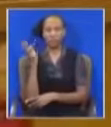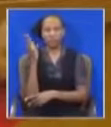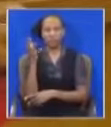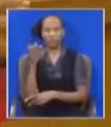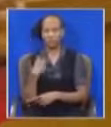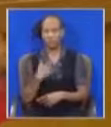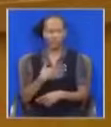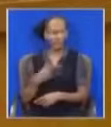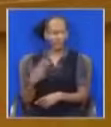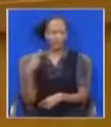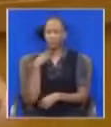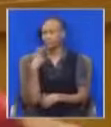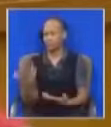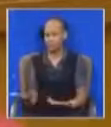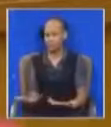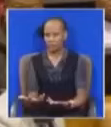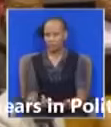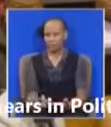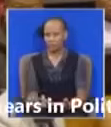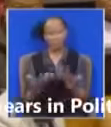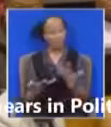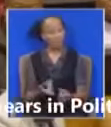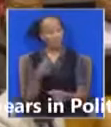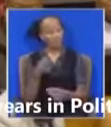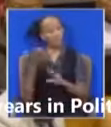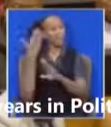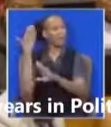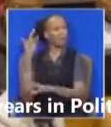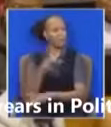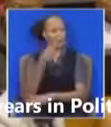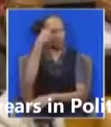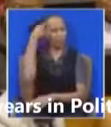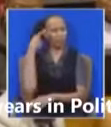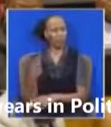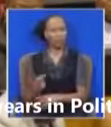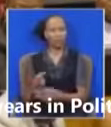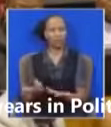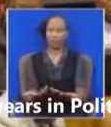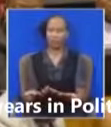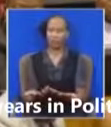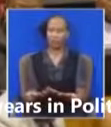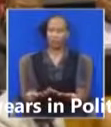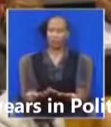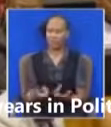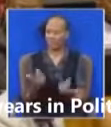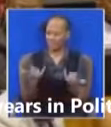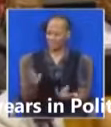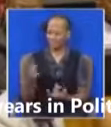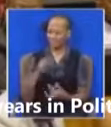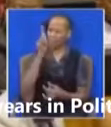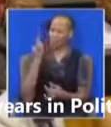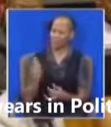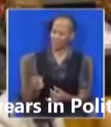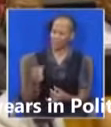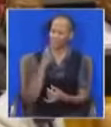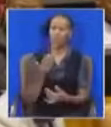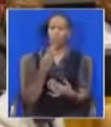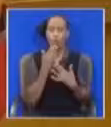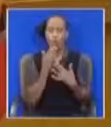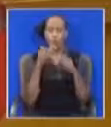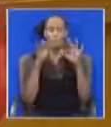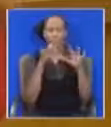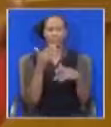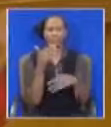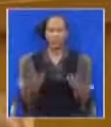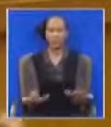that which you thought you represent, you have abandoned. You can't ask the question, who are your people? Because the National